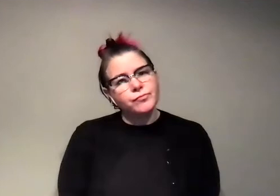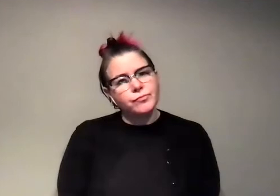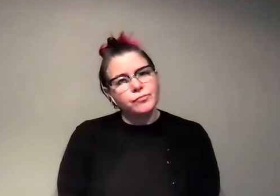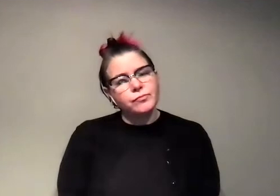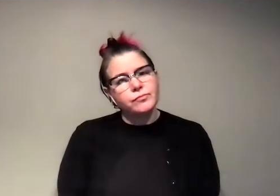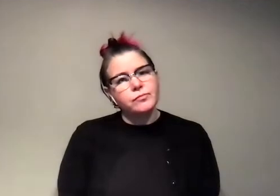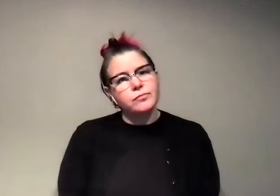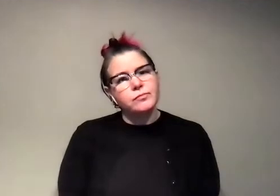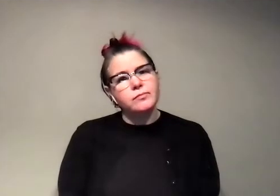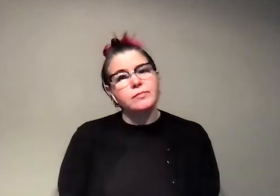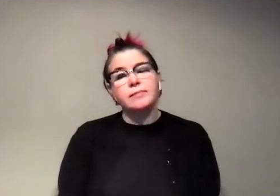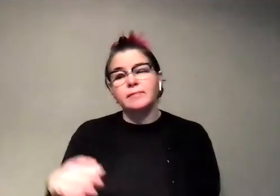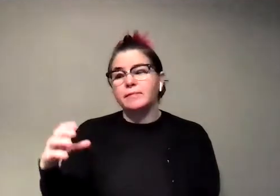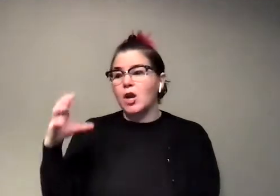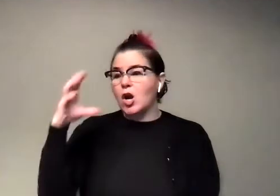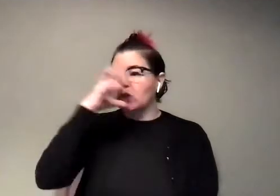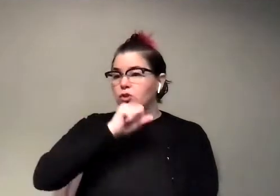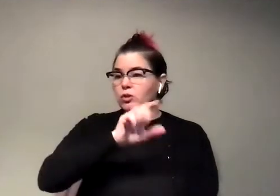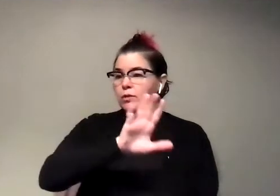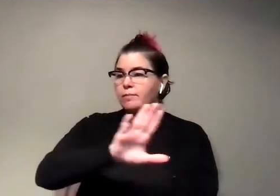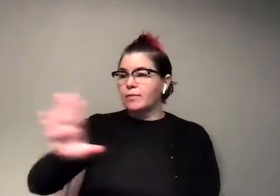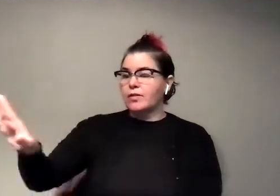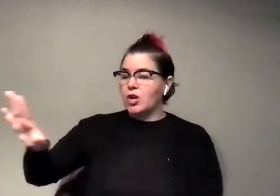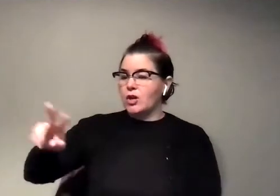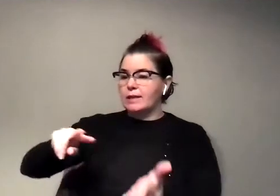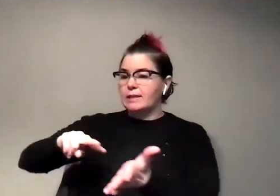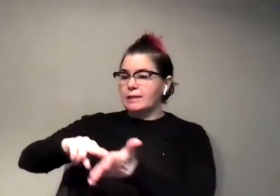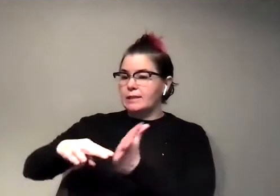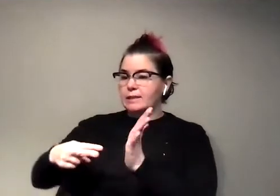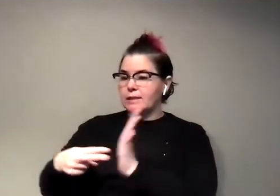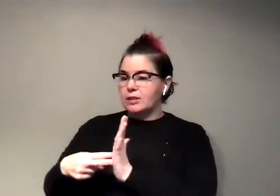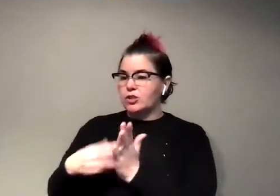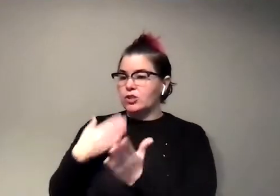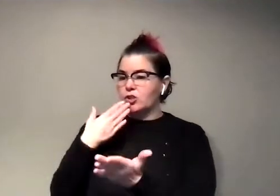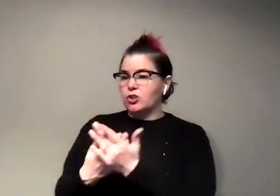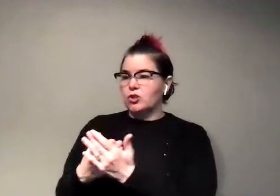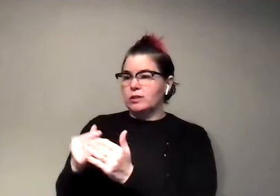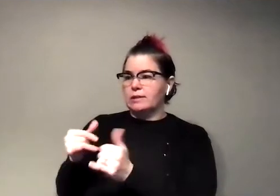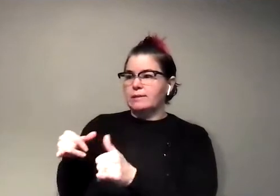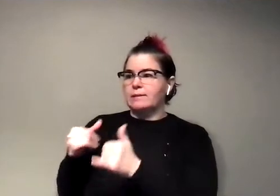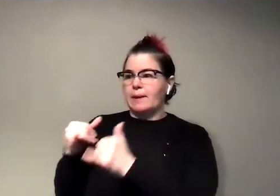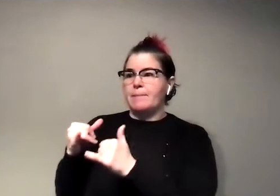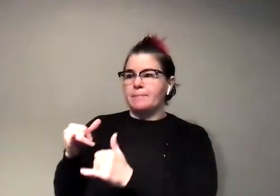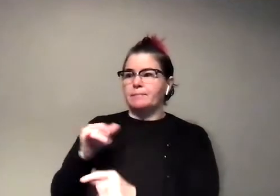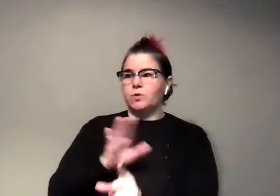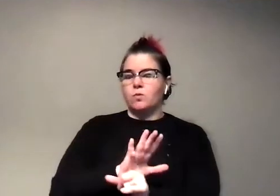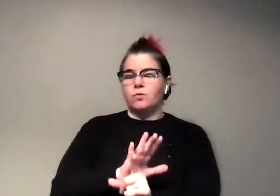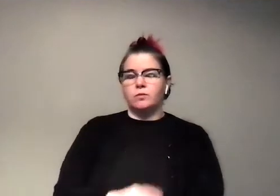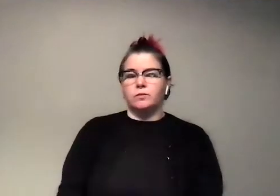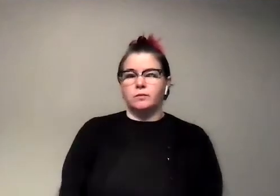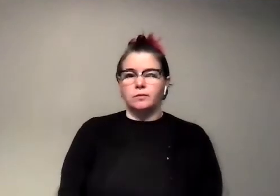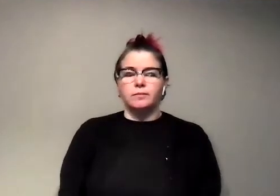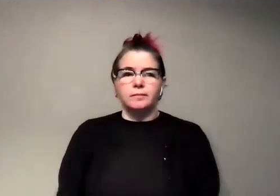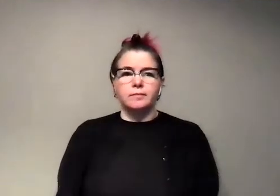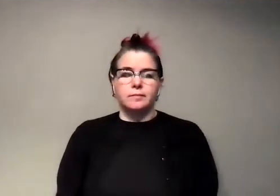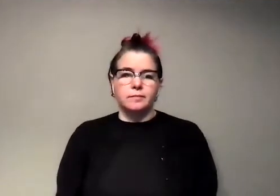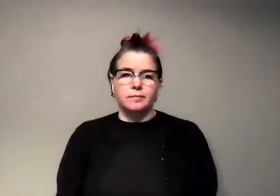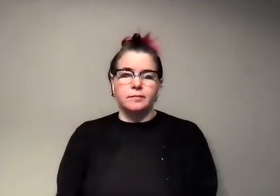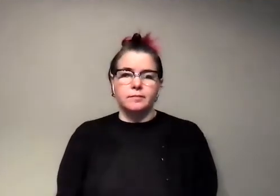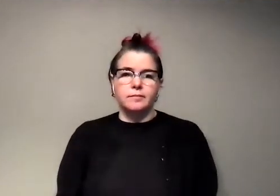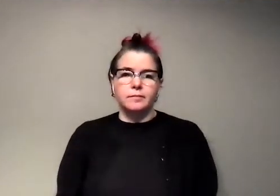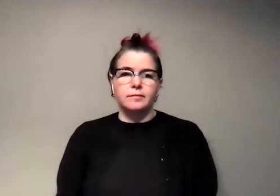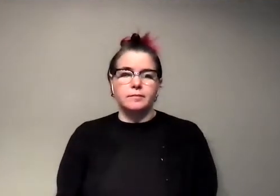assume others' intentions are as good as yours. That's what I would end on. I